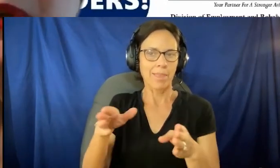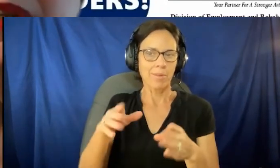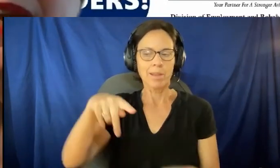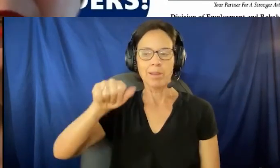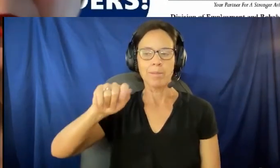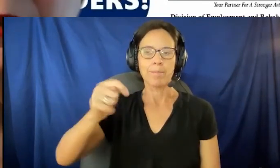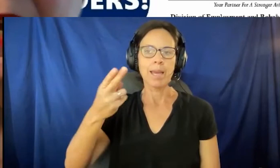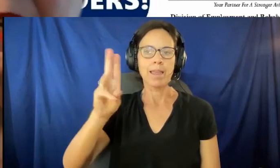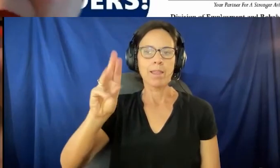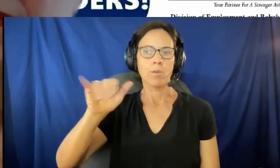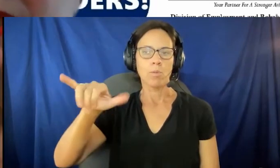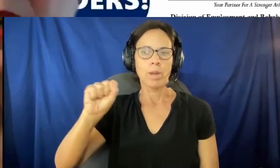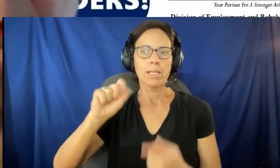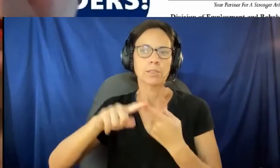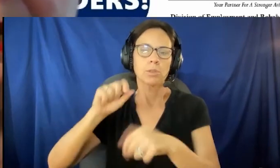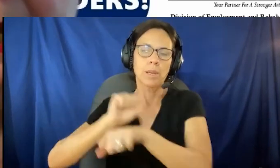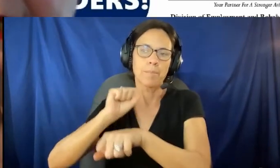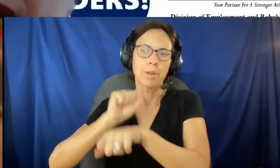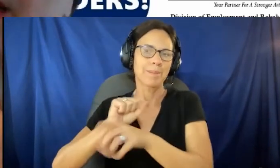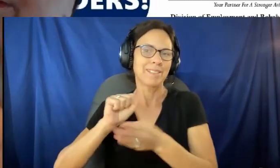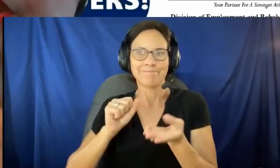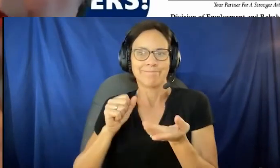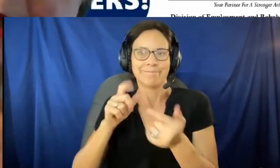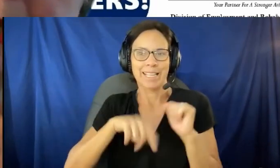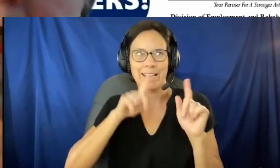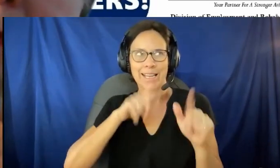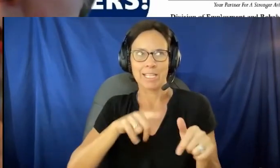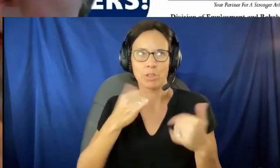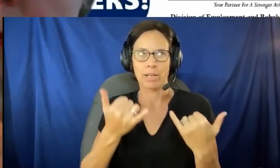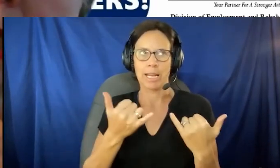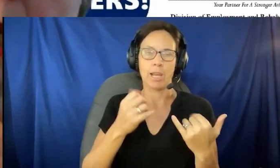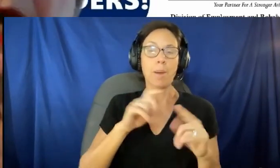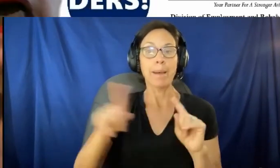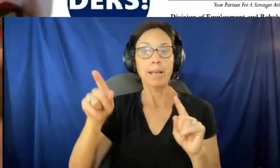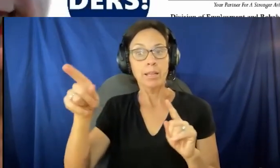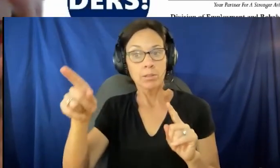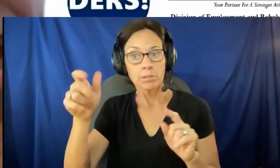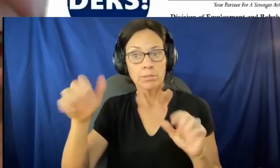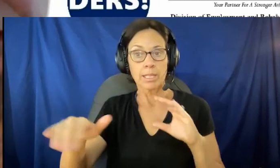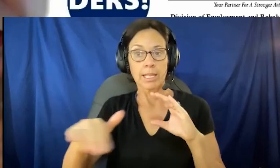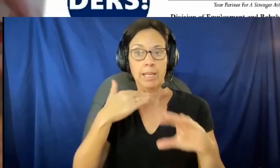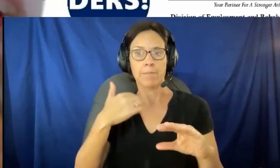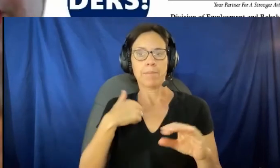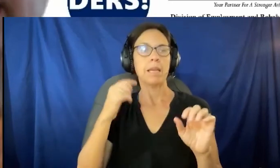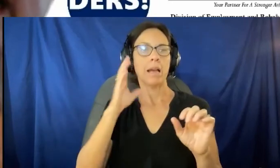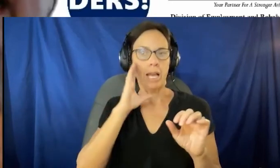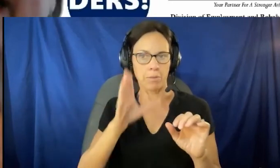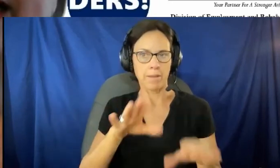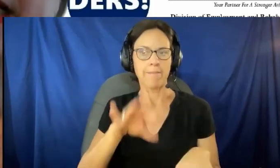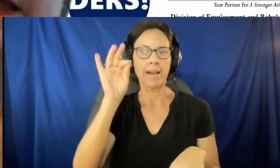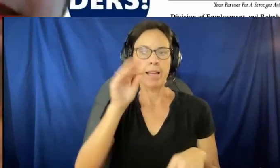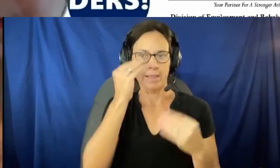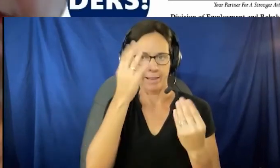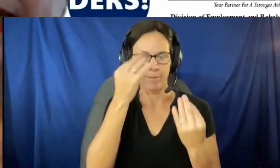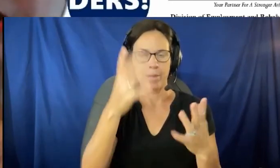really couldn't answer that off the top of my head, but you can email me. I can get that information, and